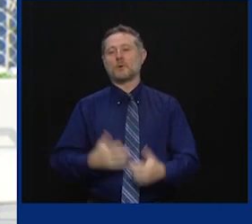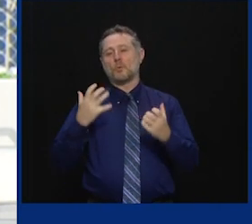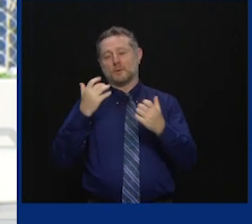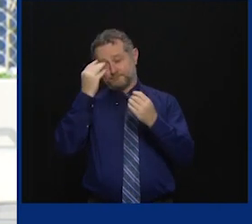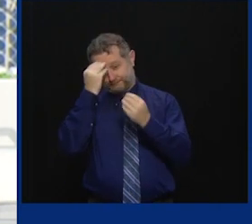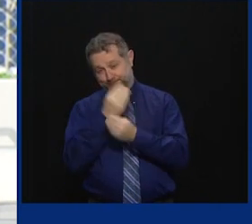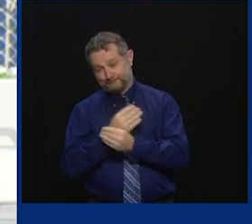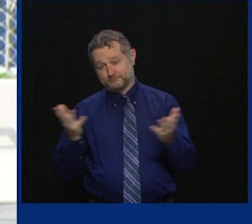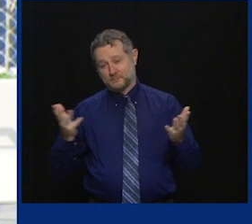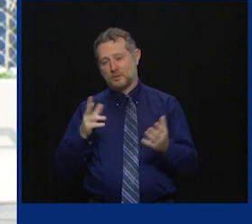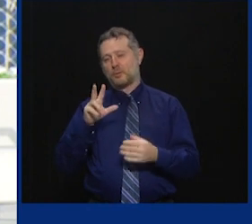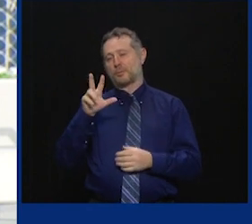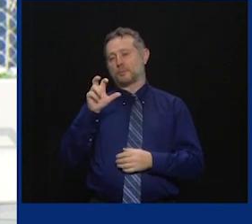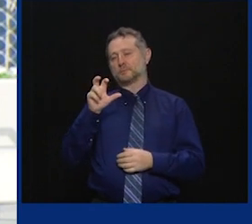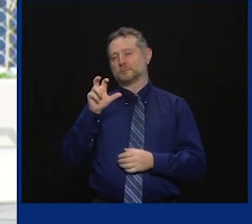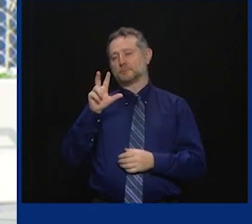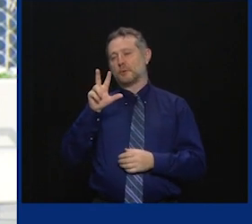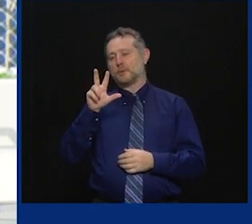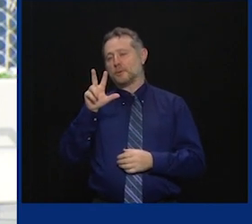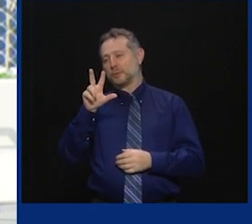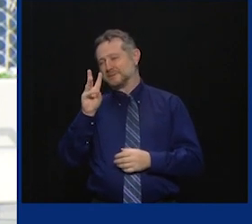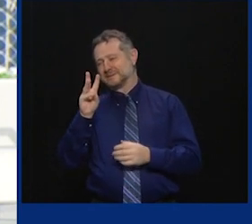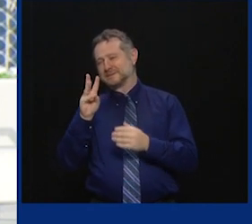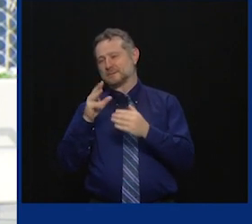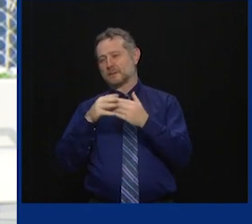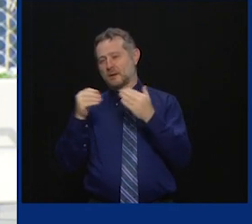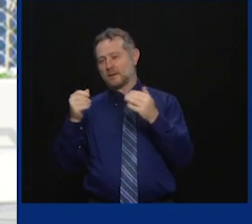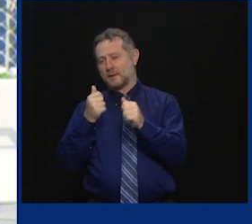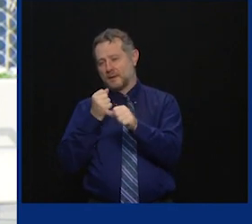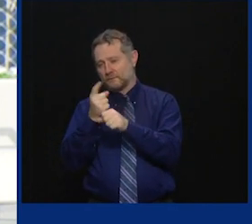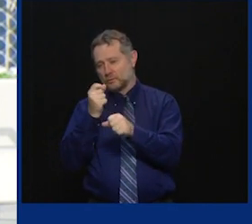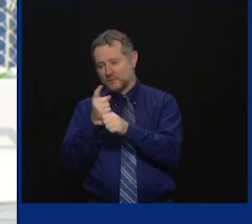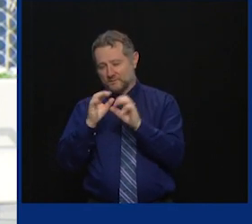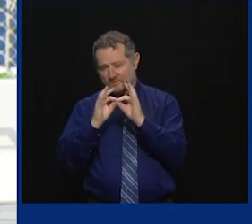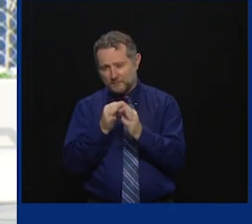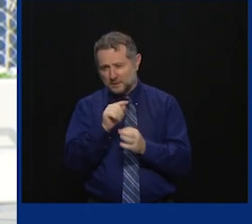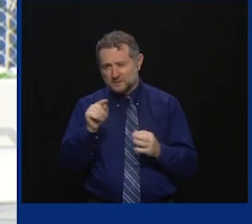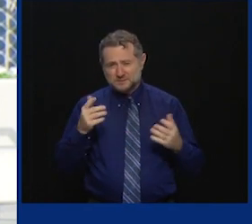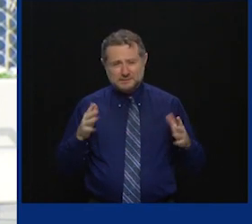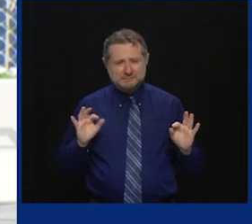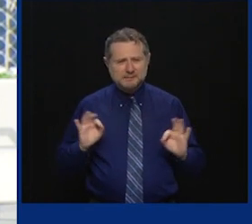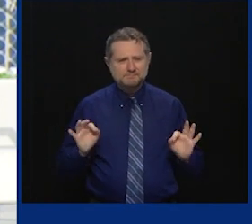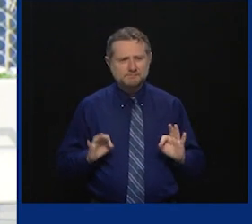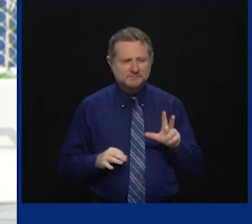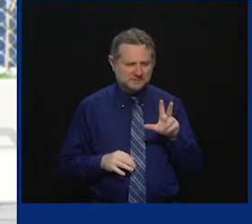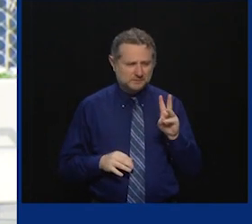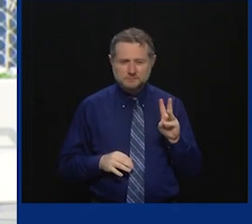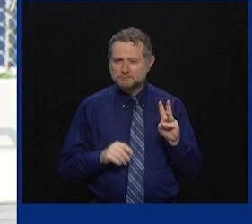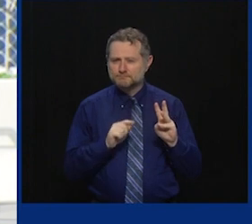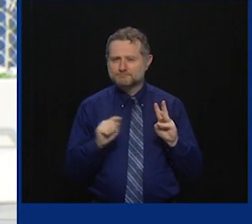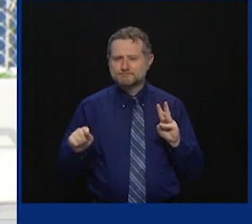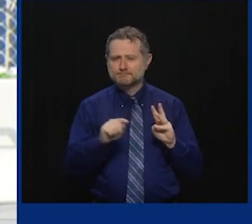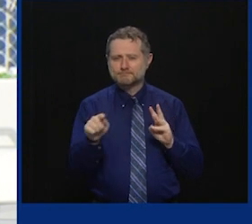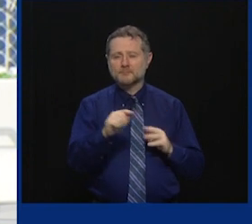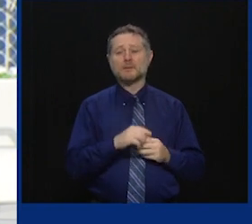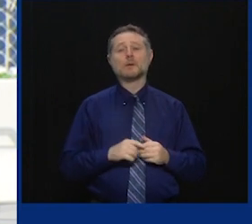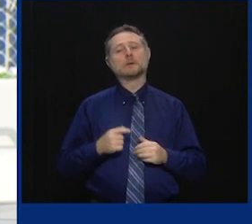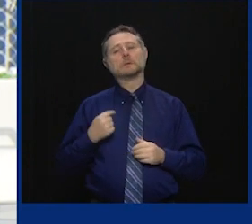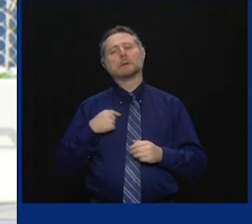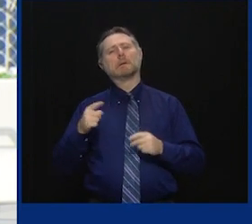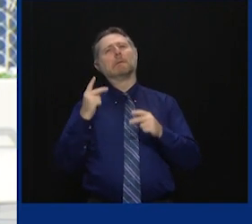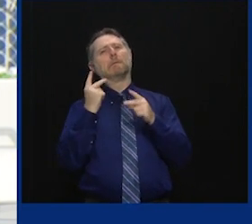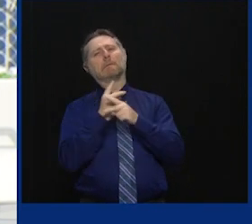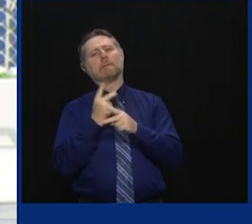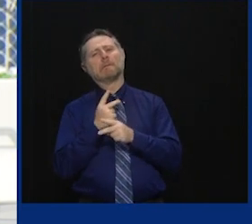year per family. Who would not do that to, figure it out by day how much